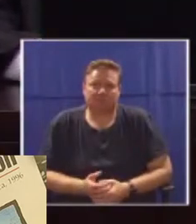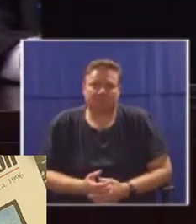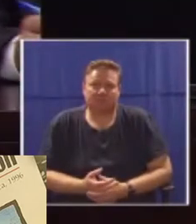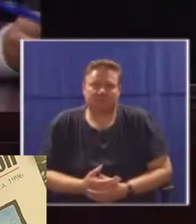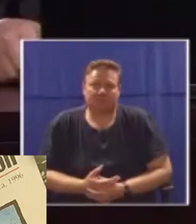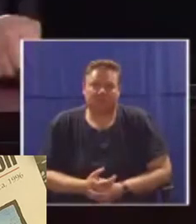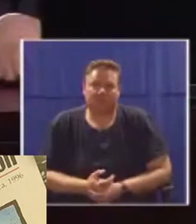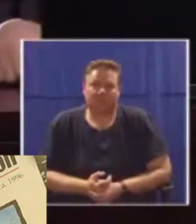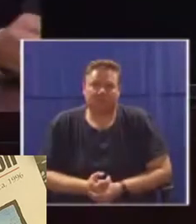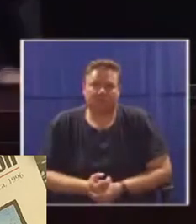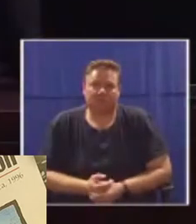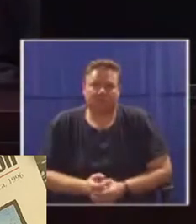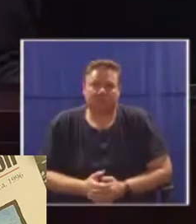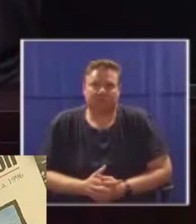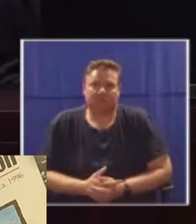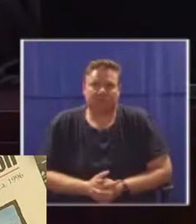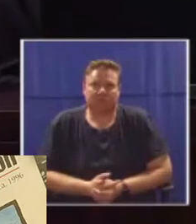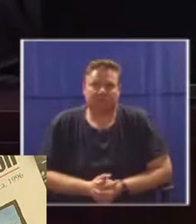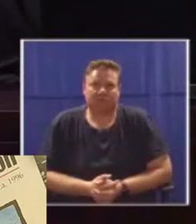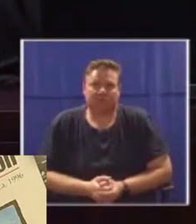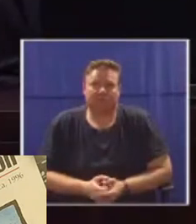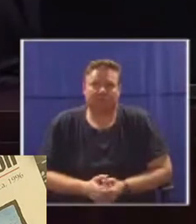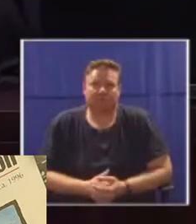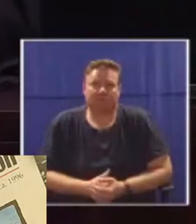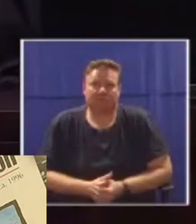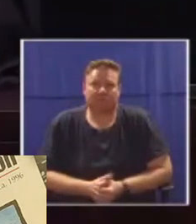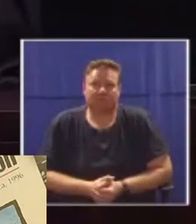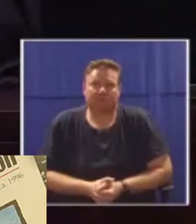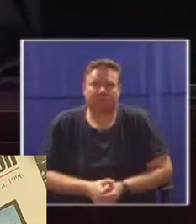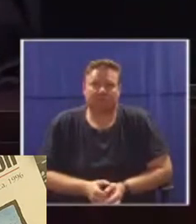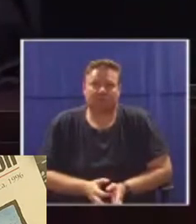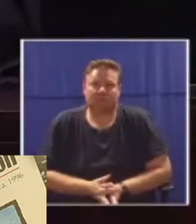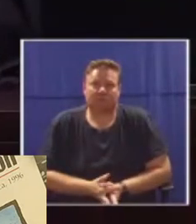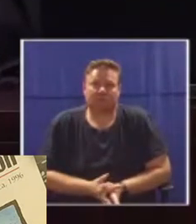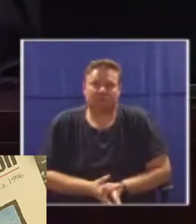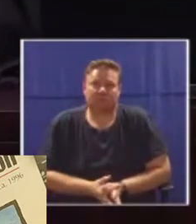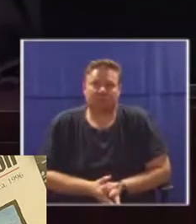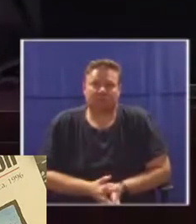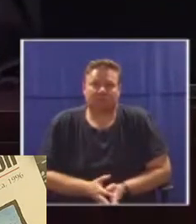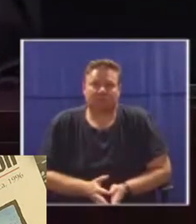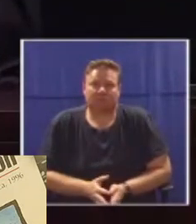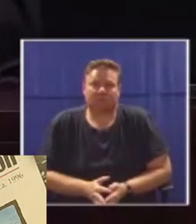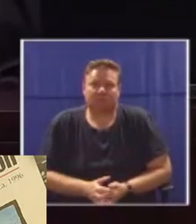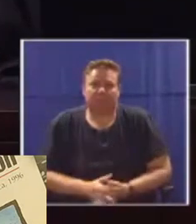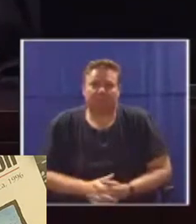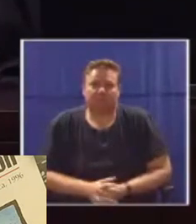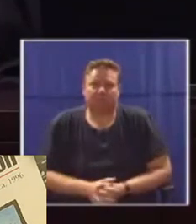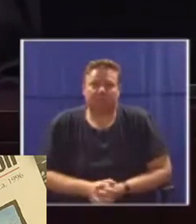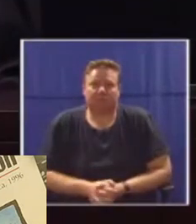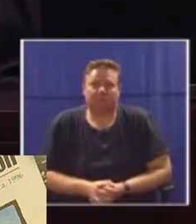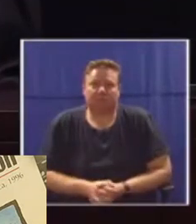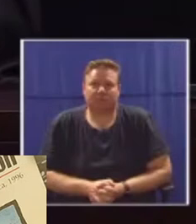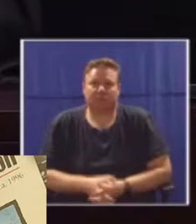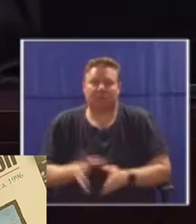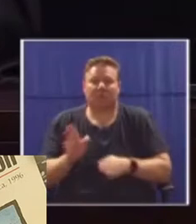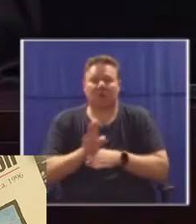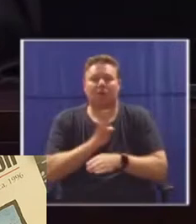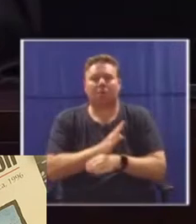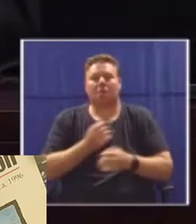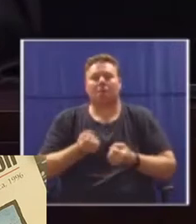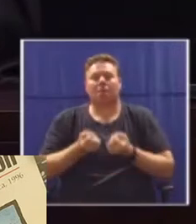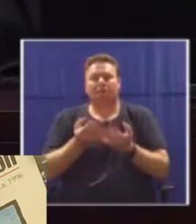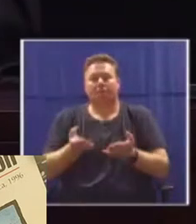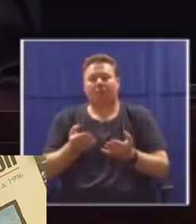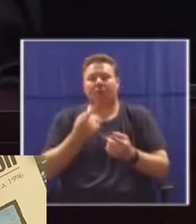padvervoer aangeleenthede. Die minister mag die termyn van die lede van die tribunaal verleng. The bill was published for comments and submissions